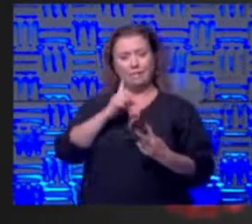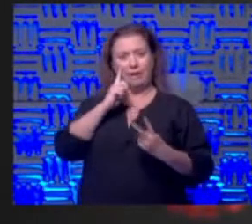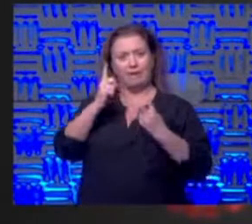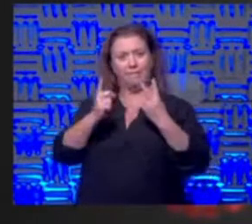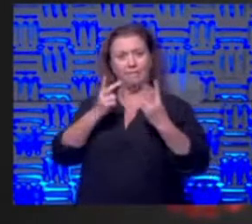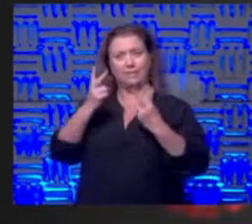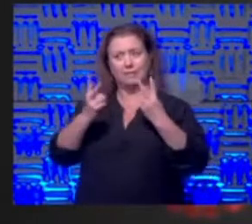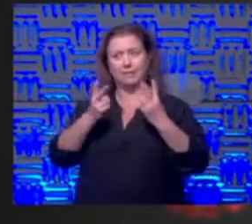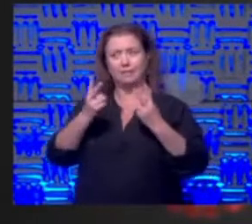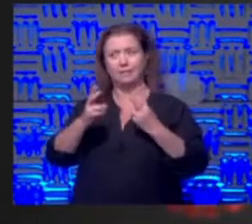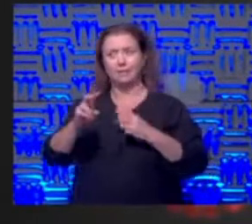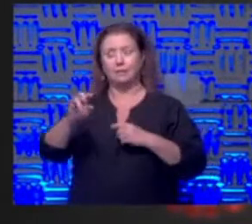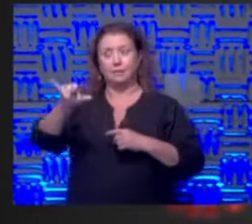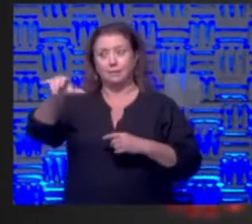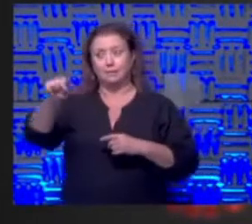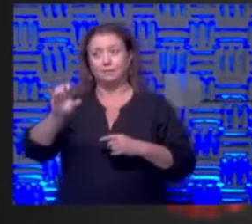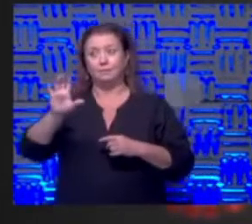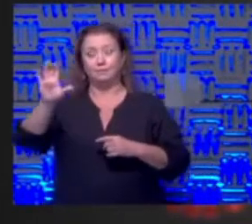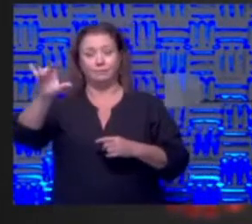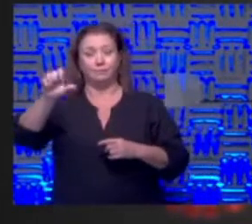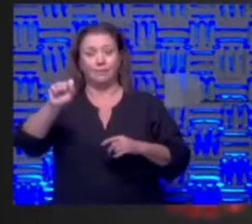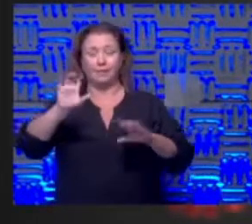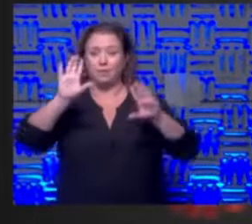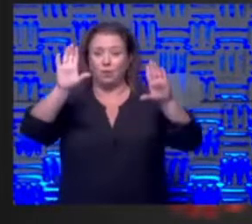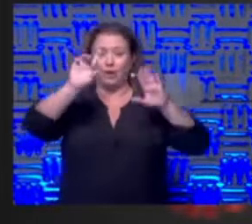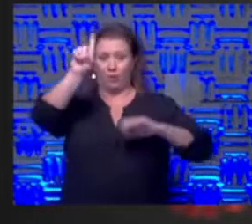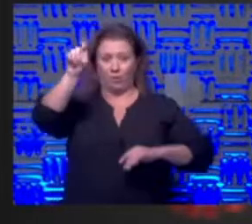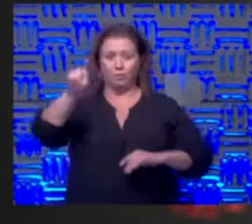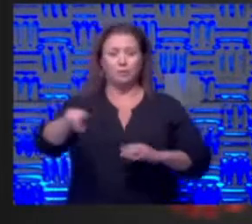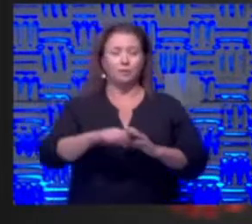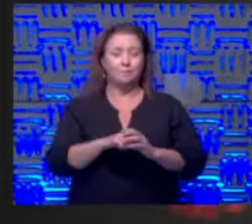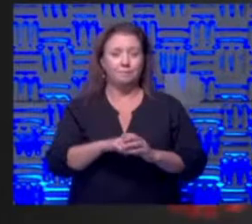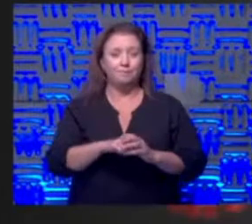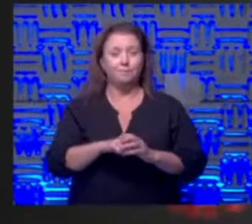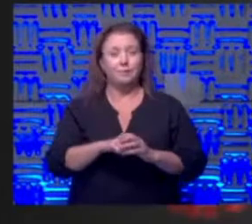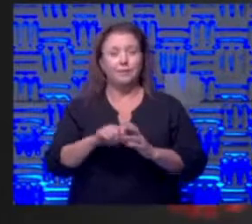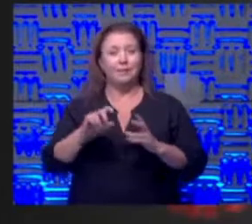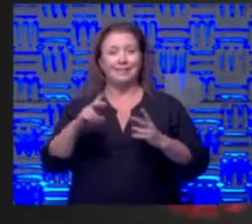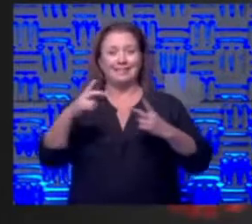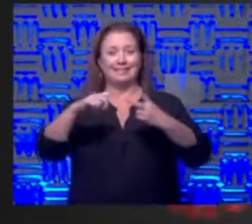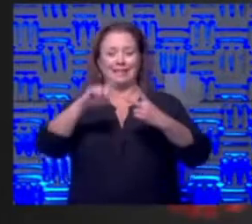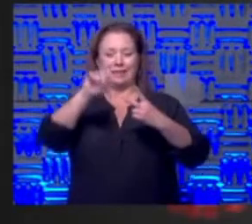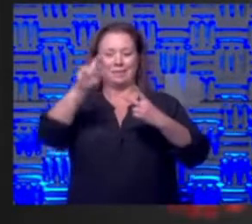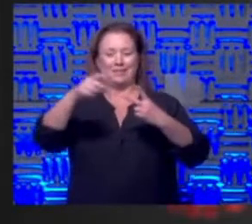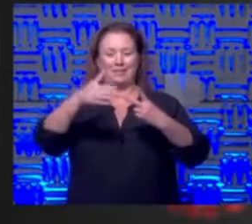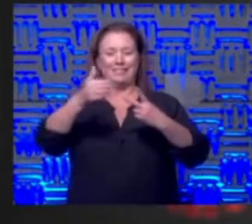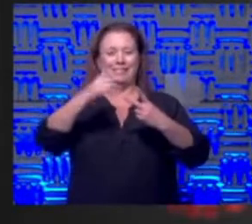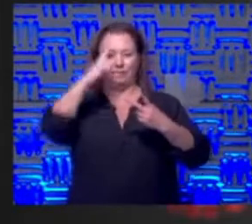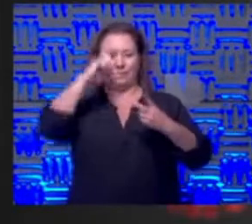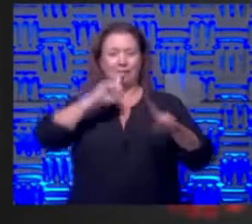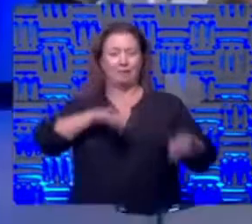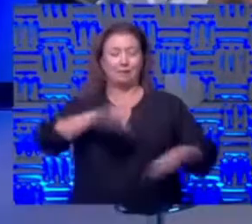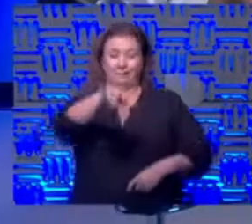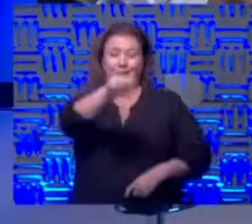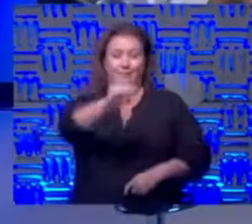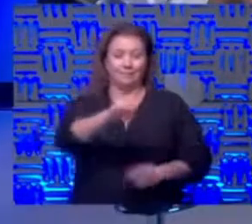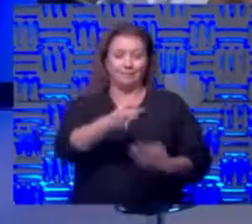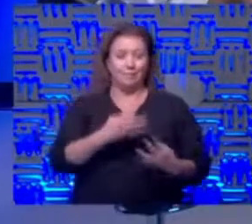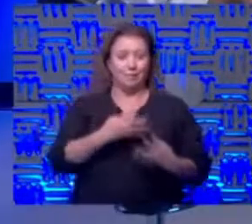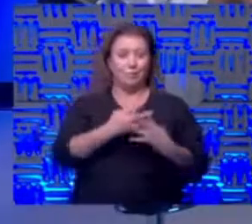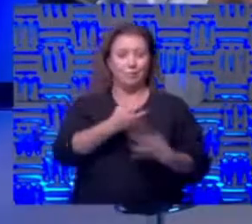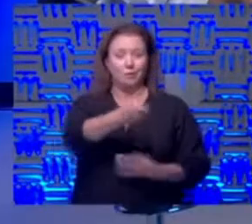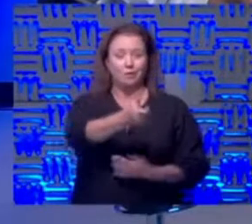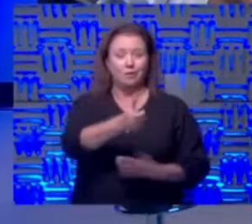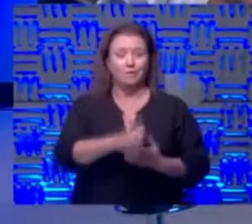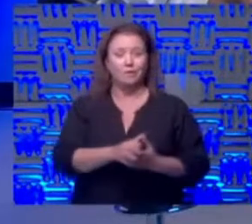with both? Yeah. I think that's up your alley there, ID Great Doc. question. The second question is the easiest, and the answer is yes.